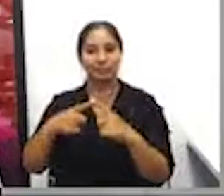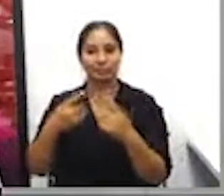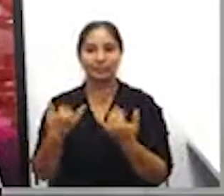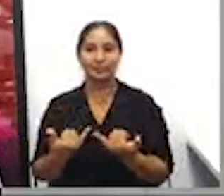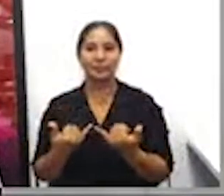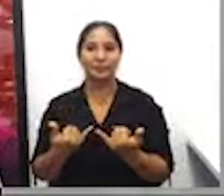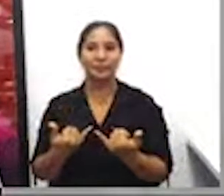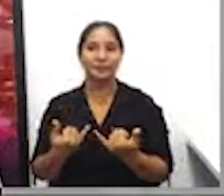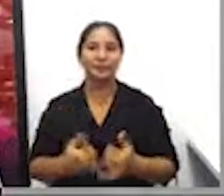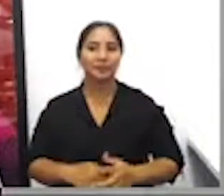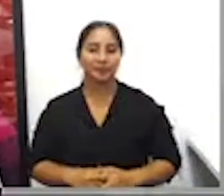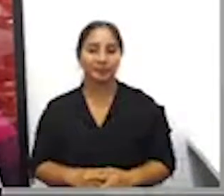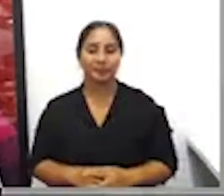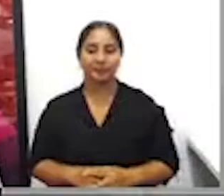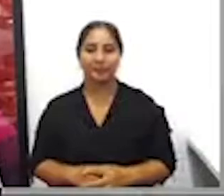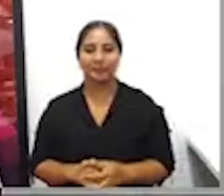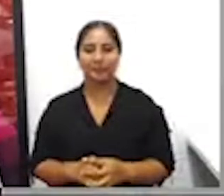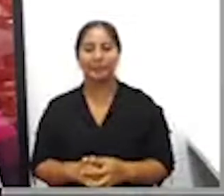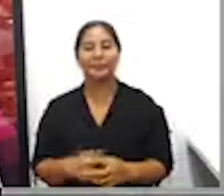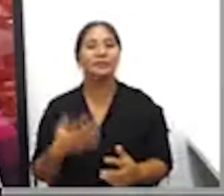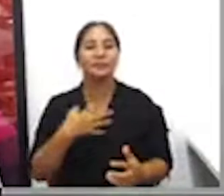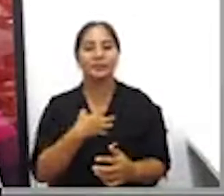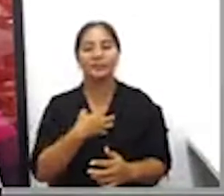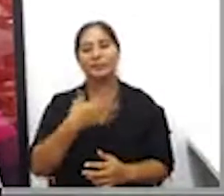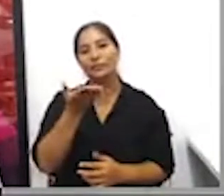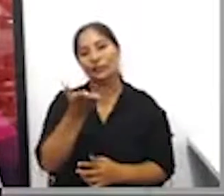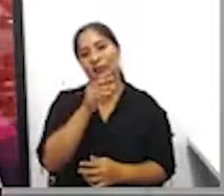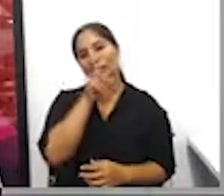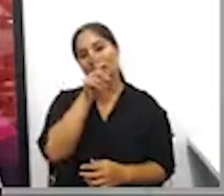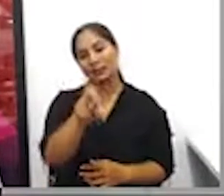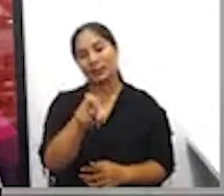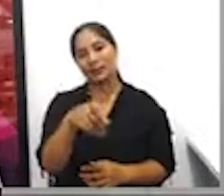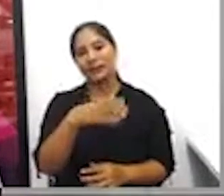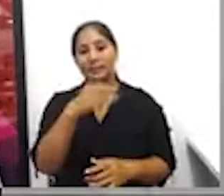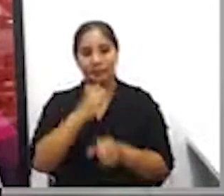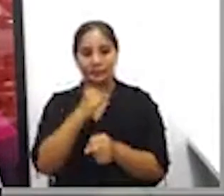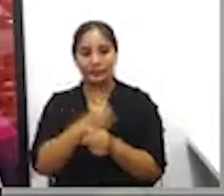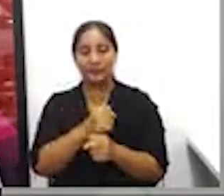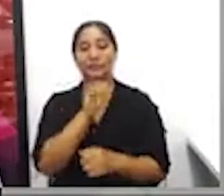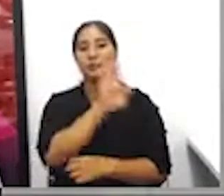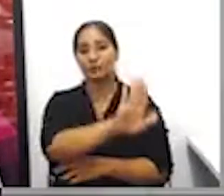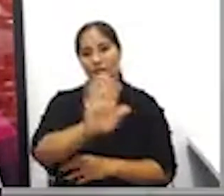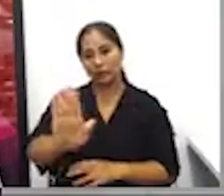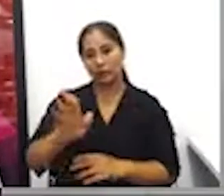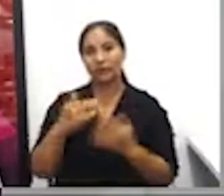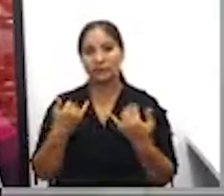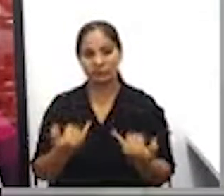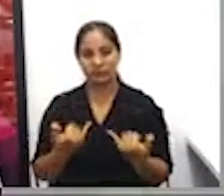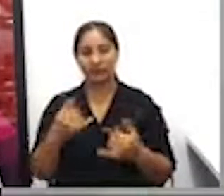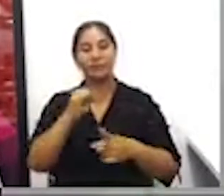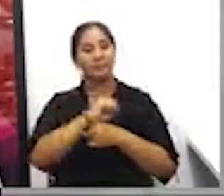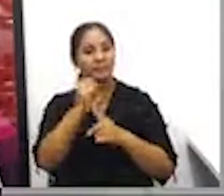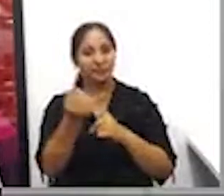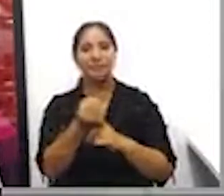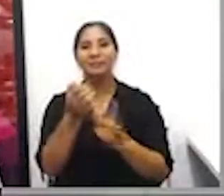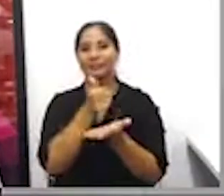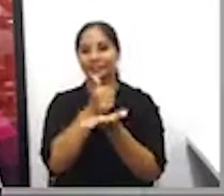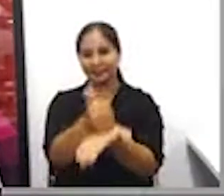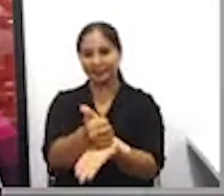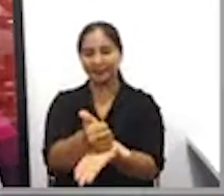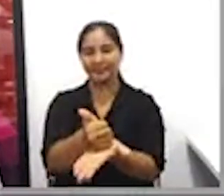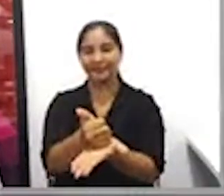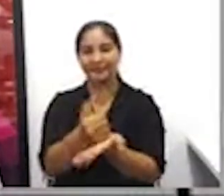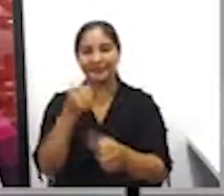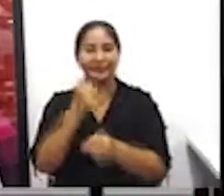a social worker prepare you for what you are doing now as the Deputy Secretary of State, please?